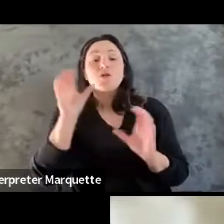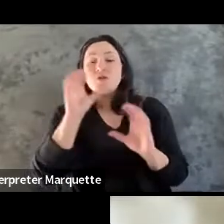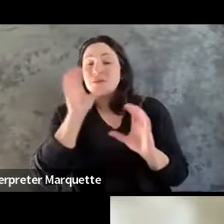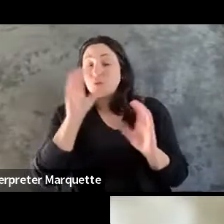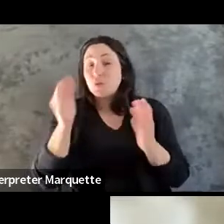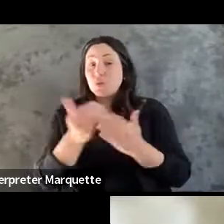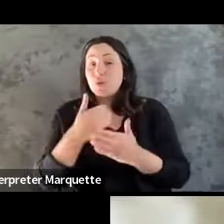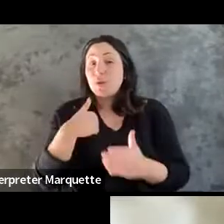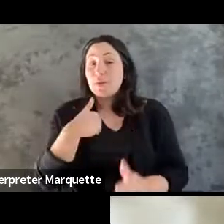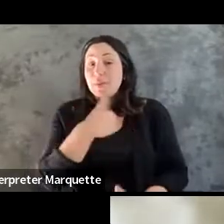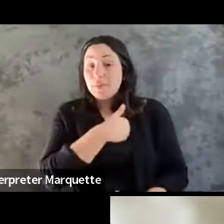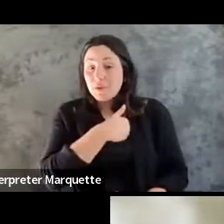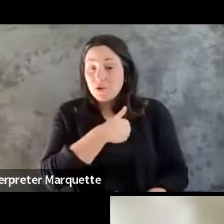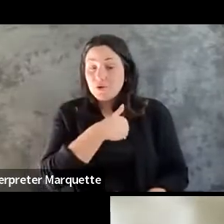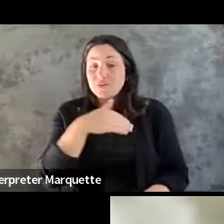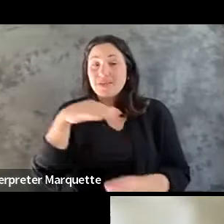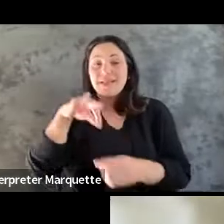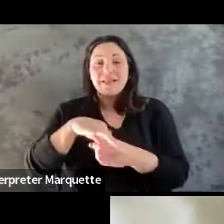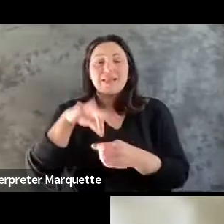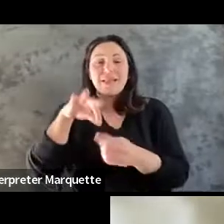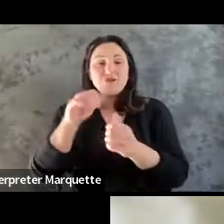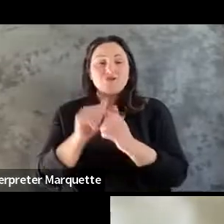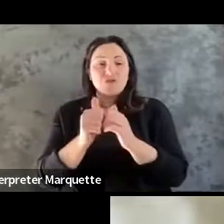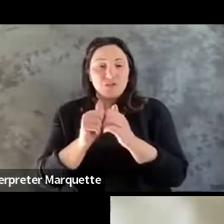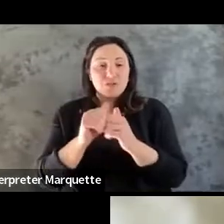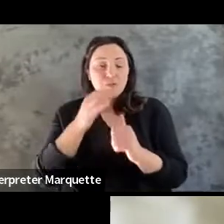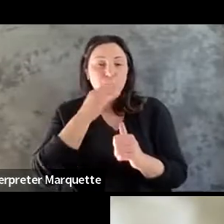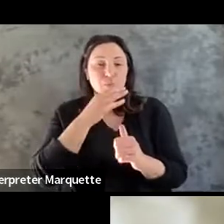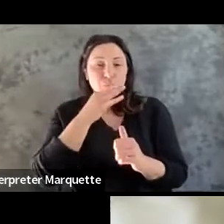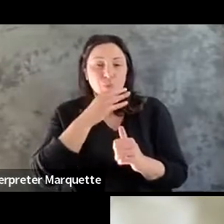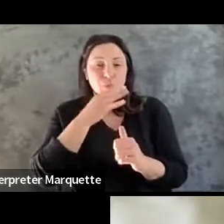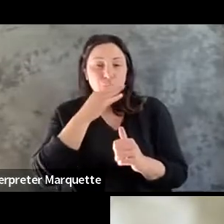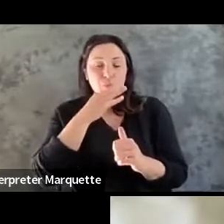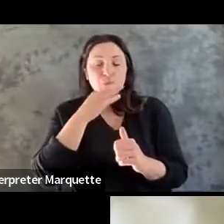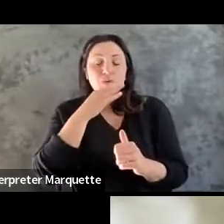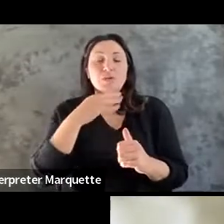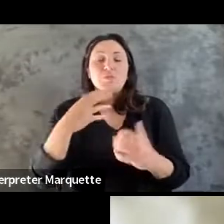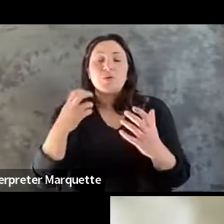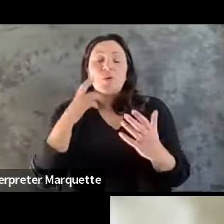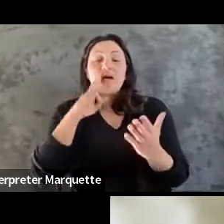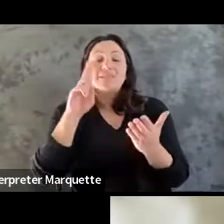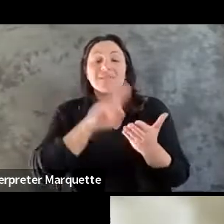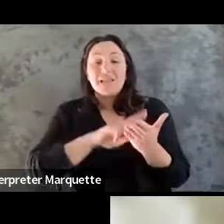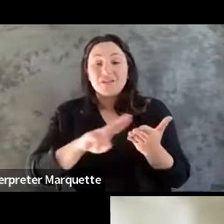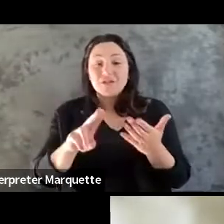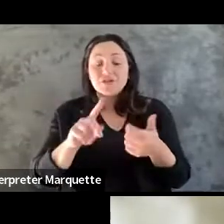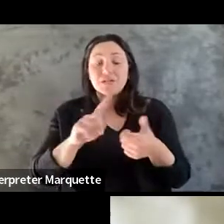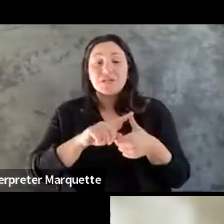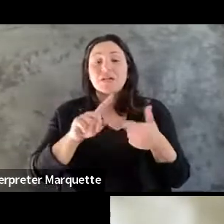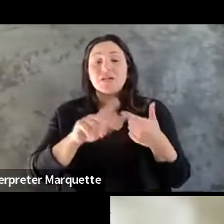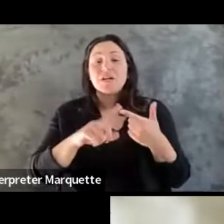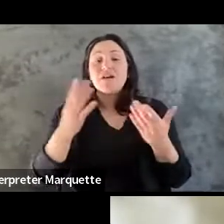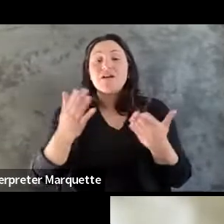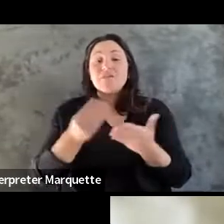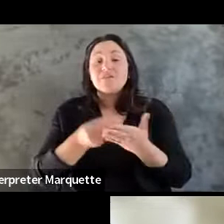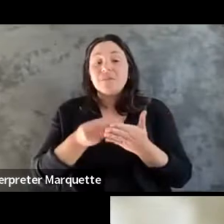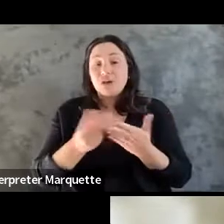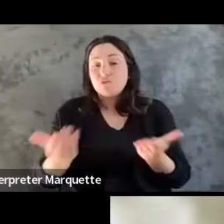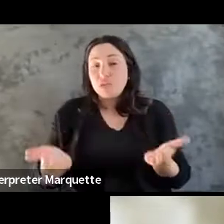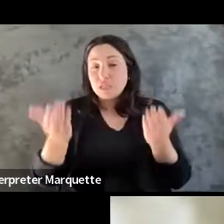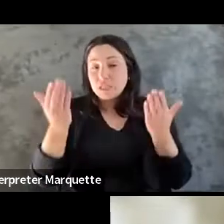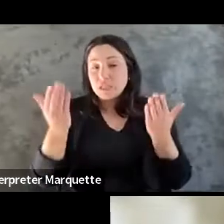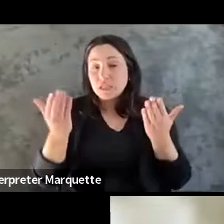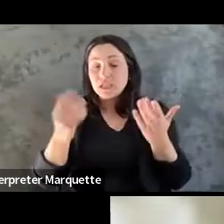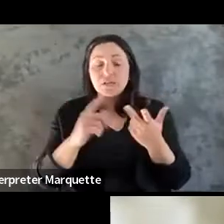members. The election has come now. So we are looking for a secretary, a fundraising coordinator, an